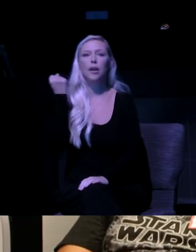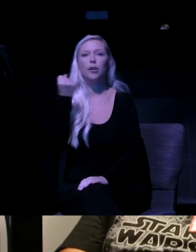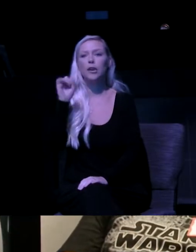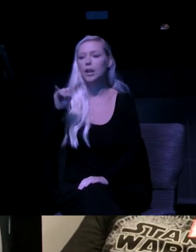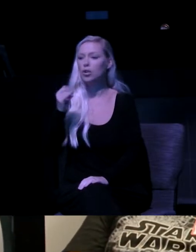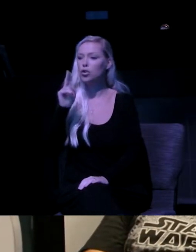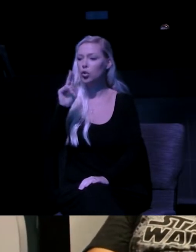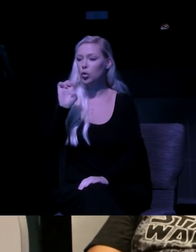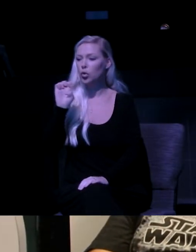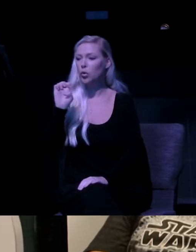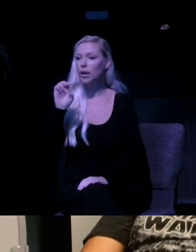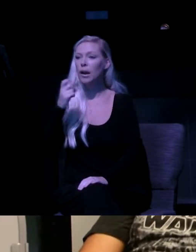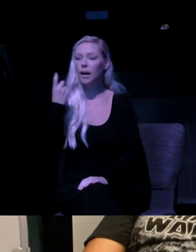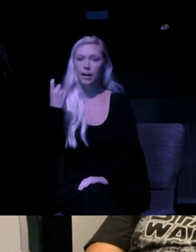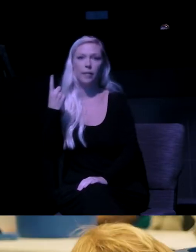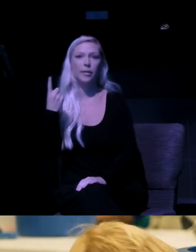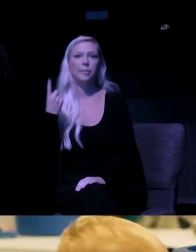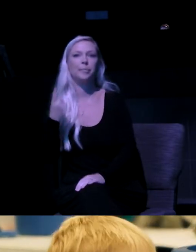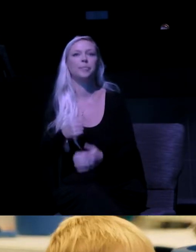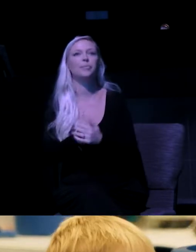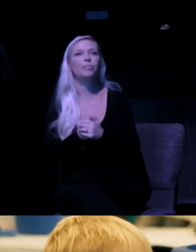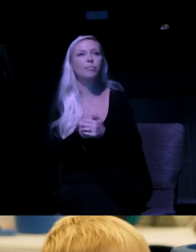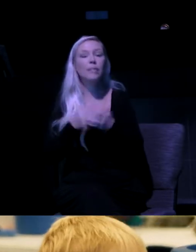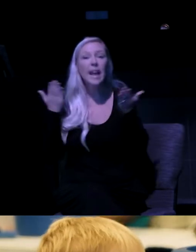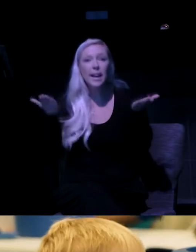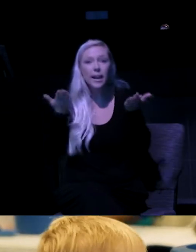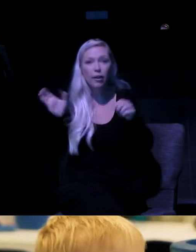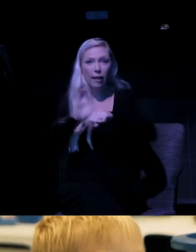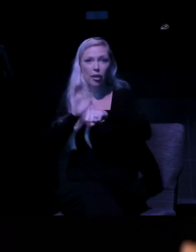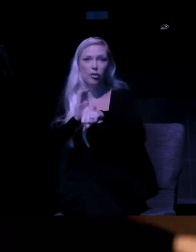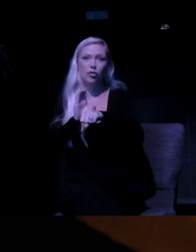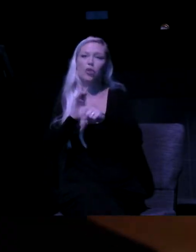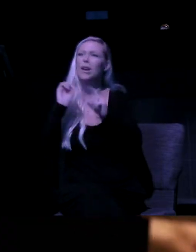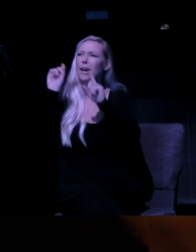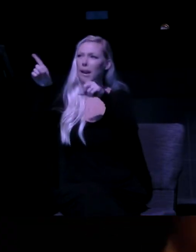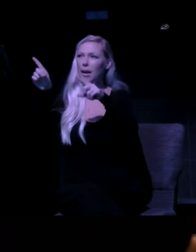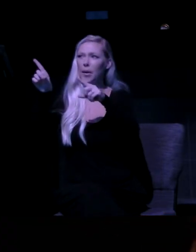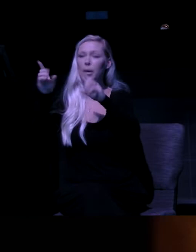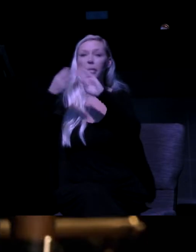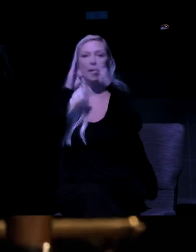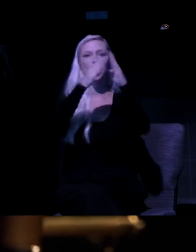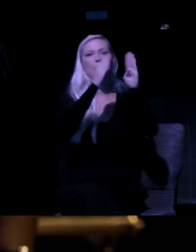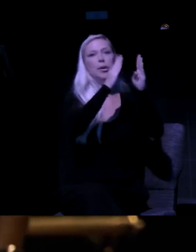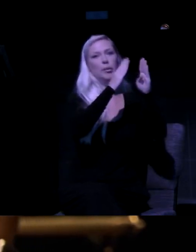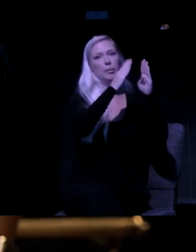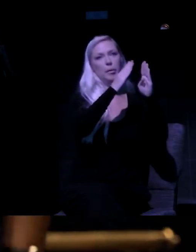There will be both on and off campus serves and even kid-friendly serves. So go to